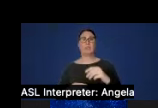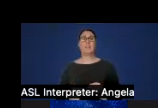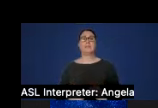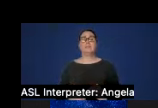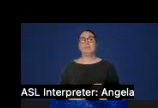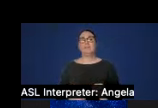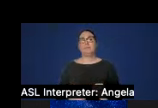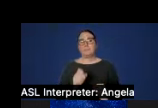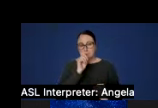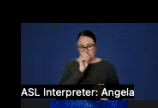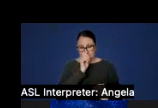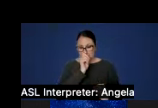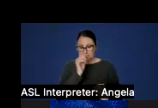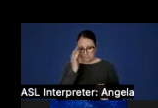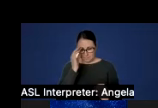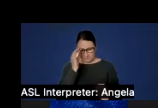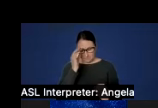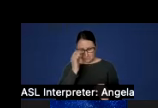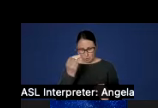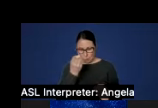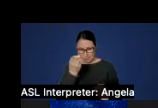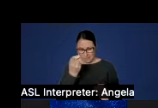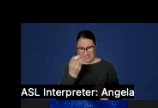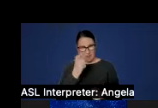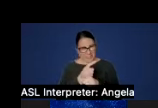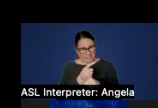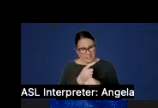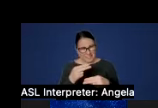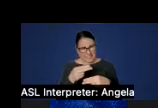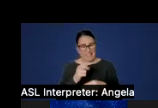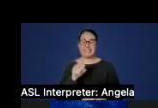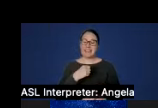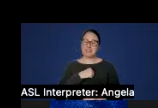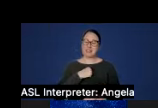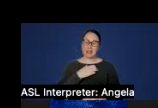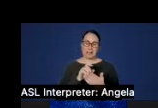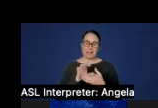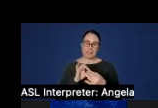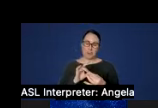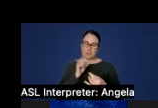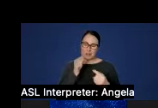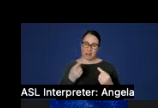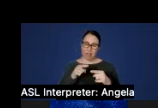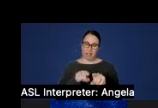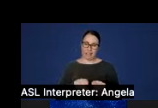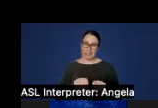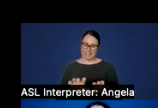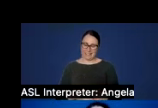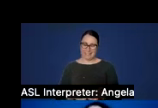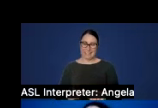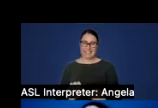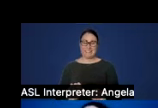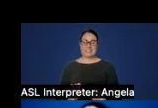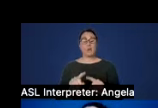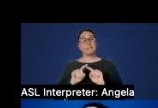so, hold on, are we on the right slide? Yeah, sorry, my notes are just not aligning. So it depends on